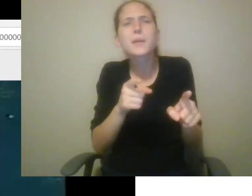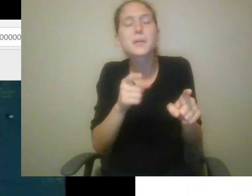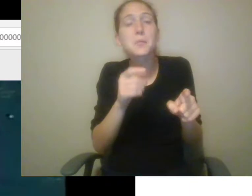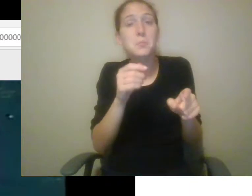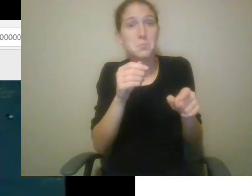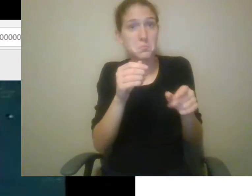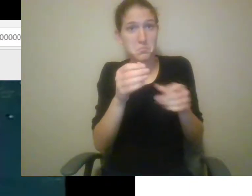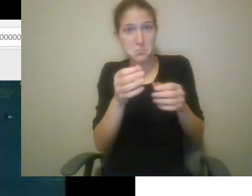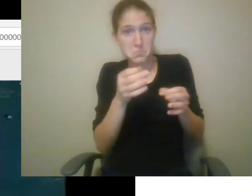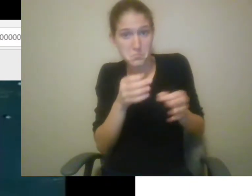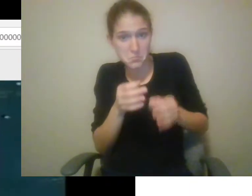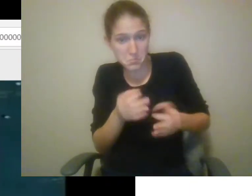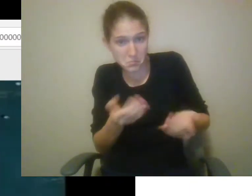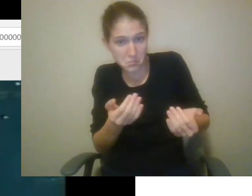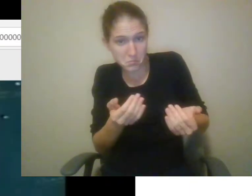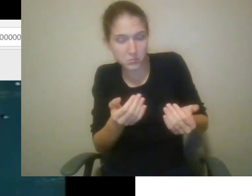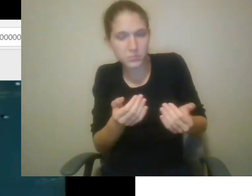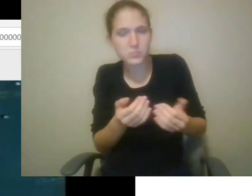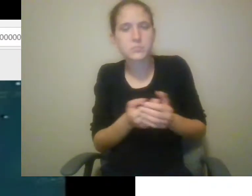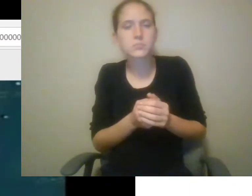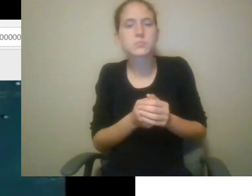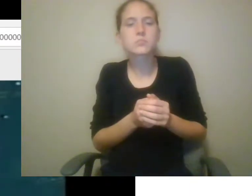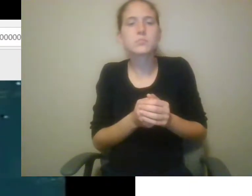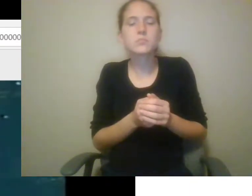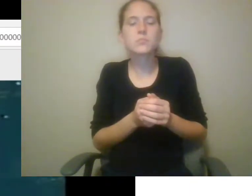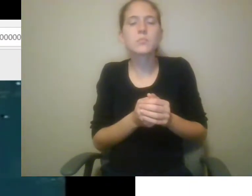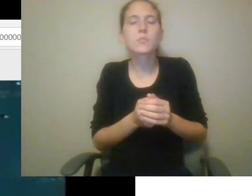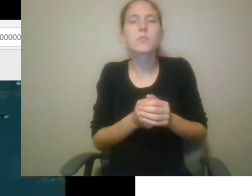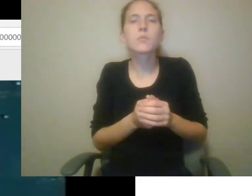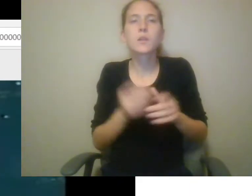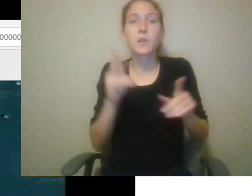All right, Kevin, what'd you come up with?